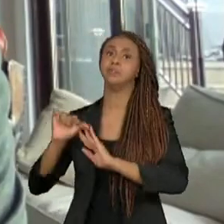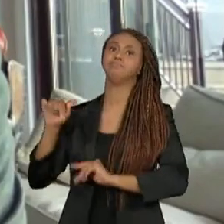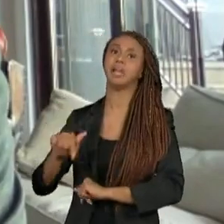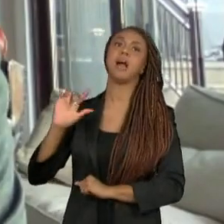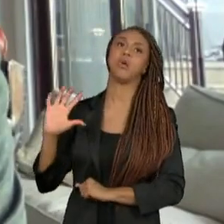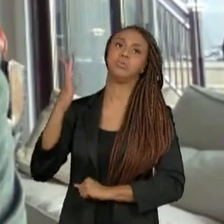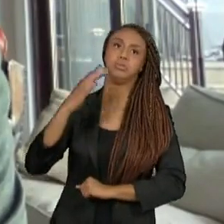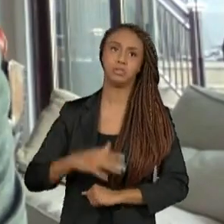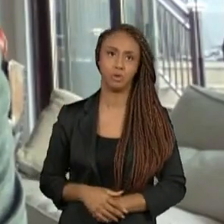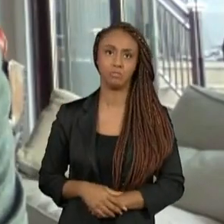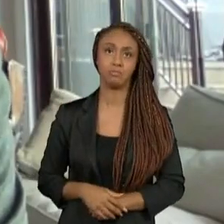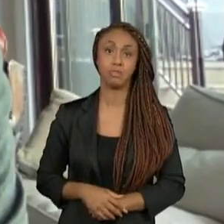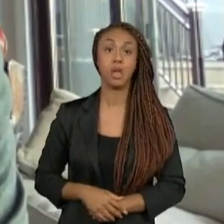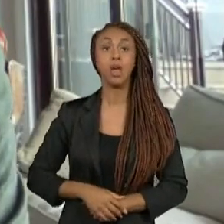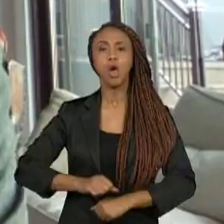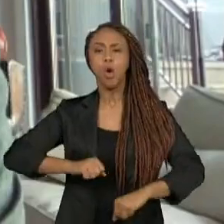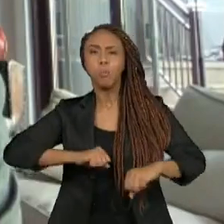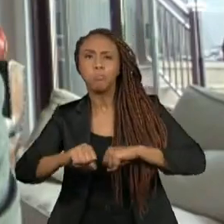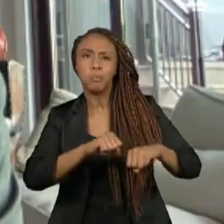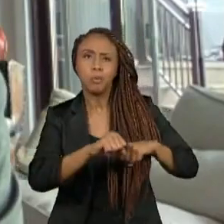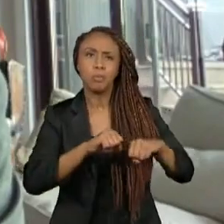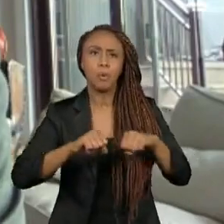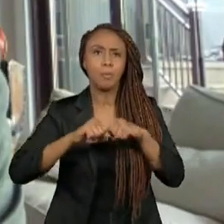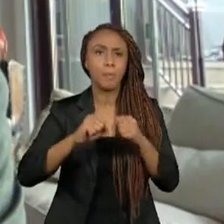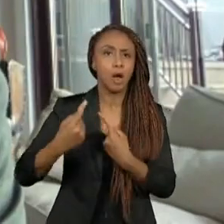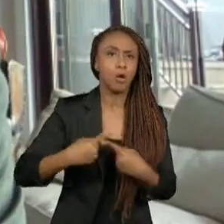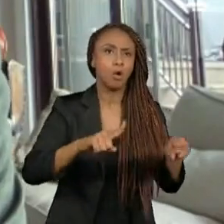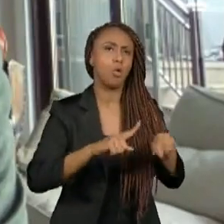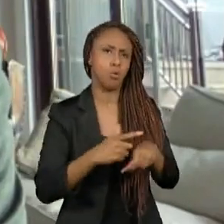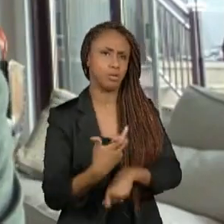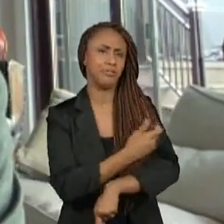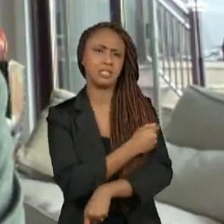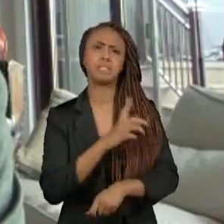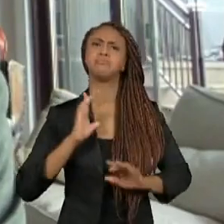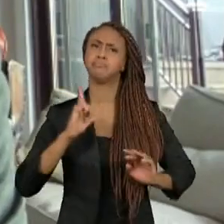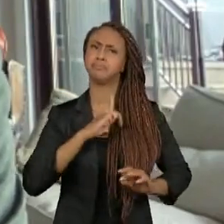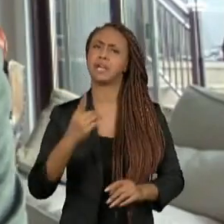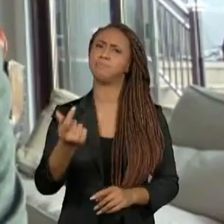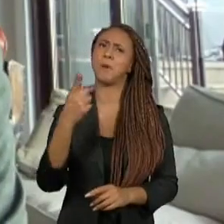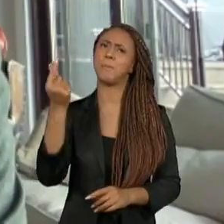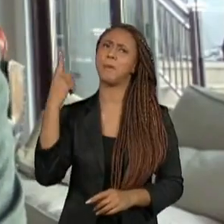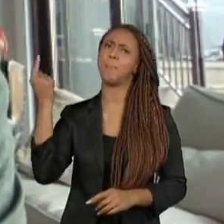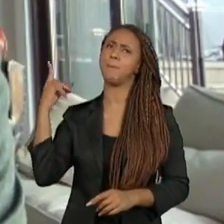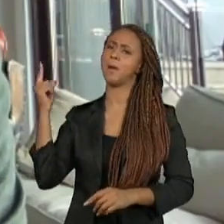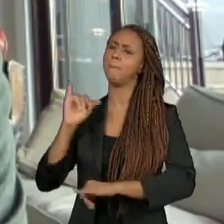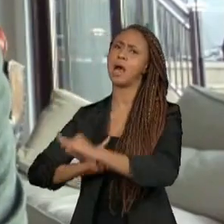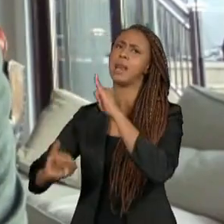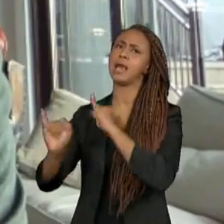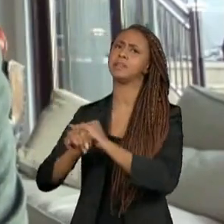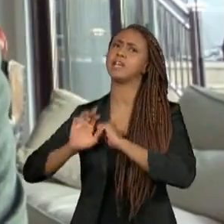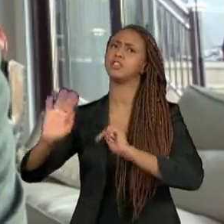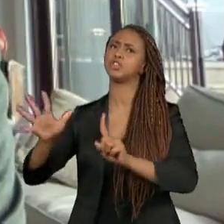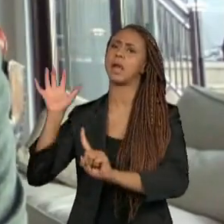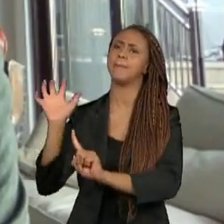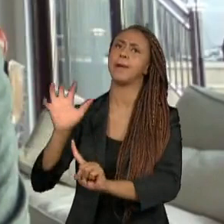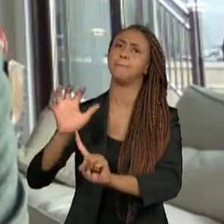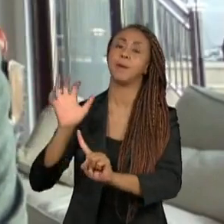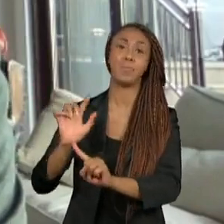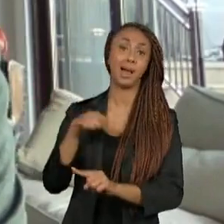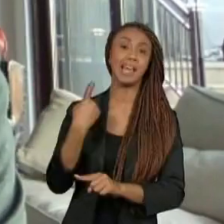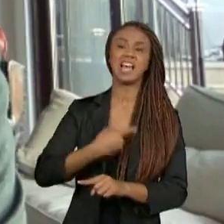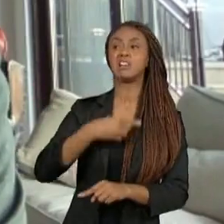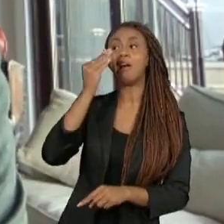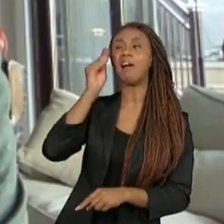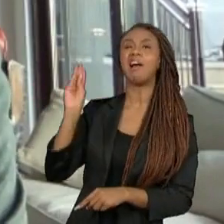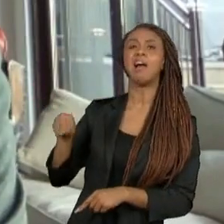The anti-vax movement has a long history online. And unfortunately, we underestimated its power. And who knows how